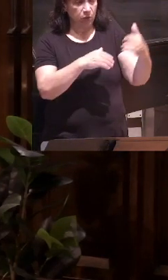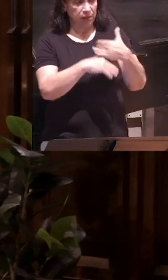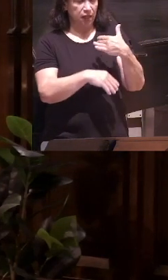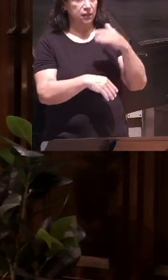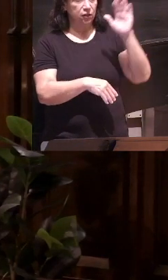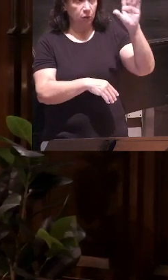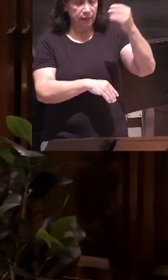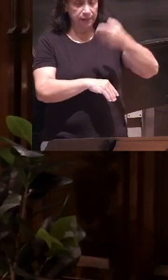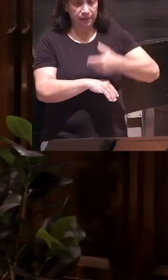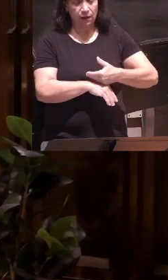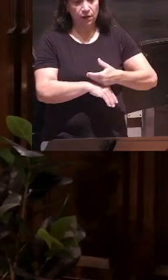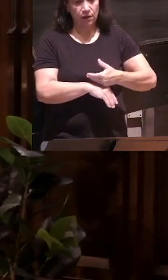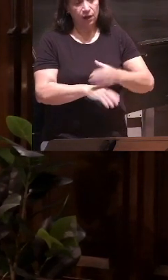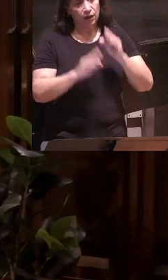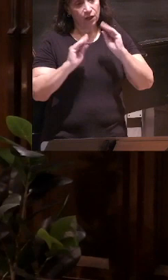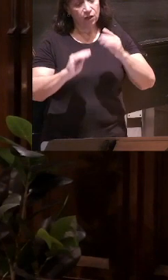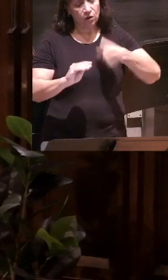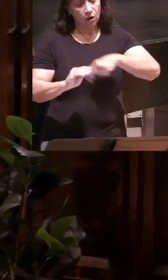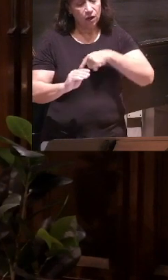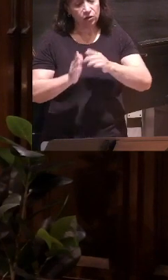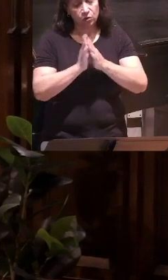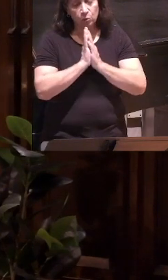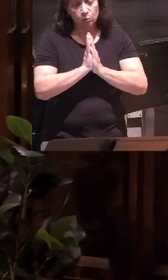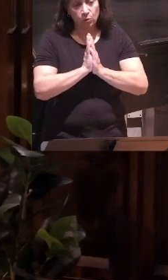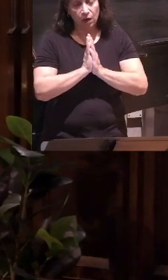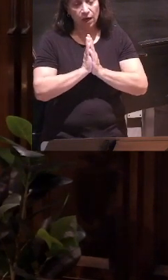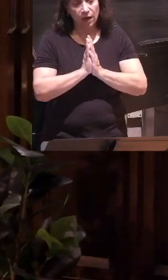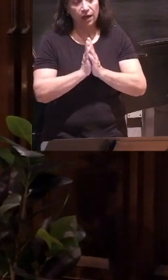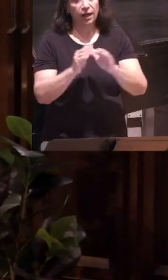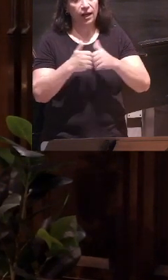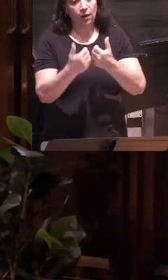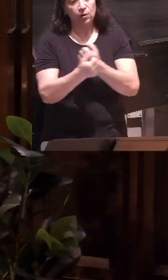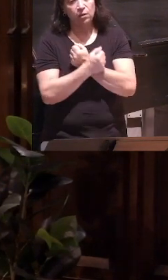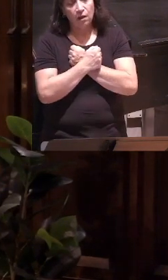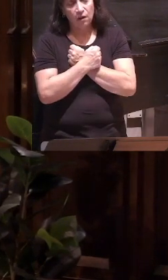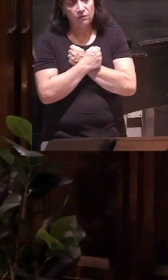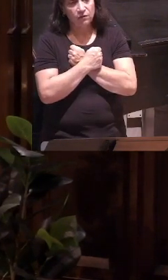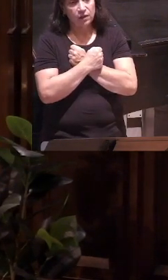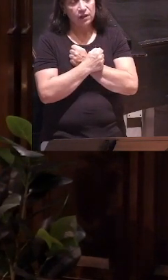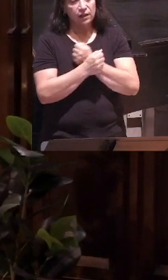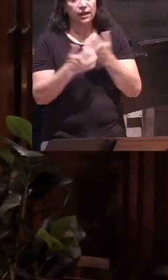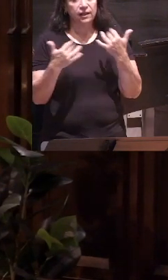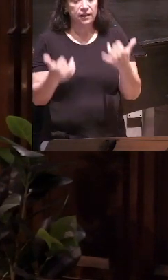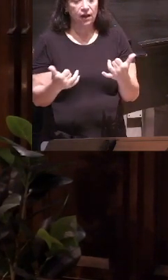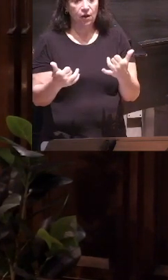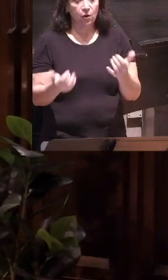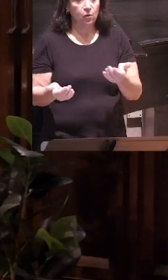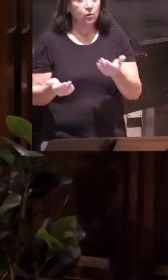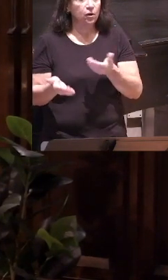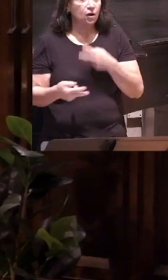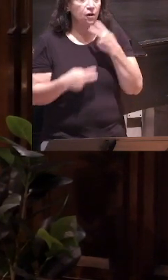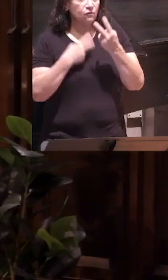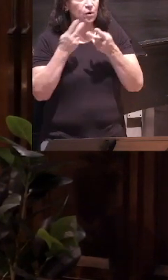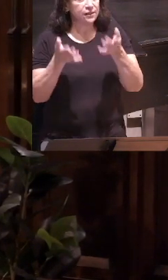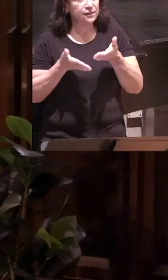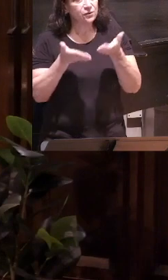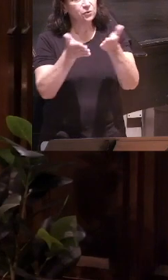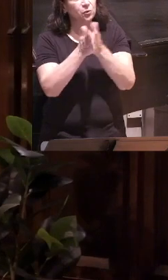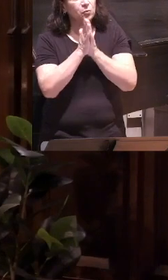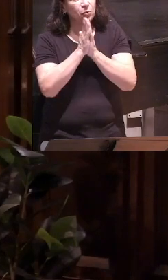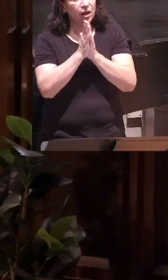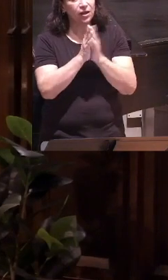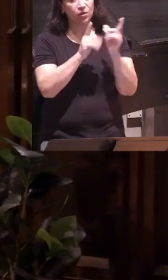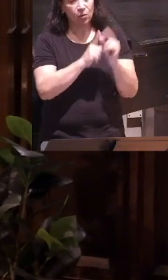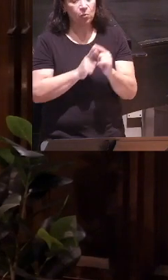Son, who taught us to pray and how to love And so now we lift our voices to pray with